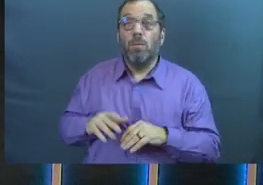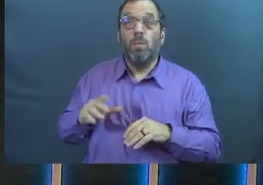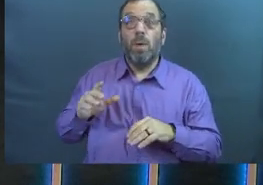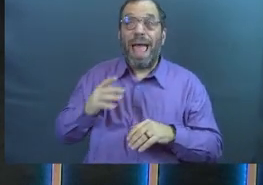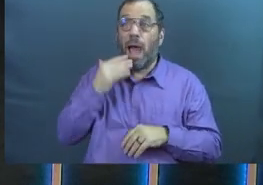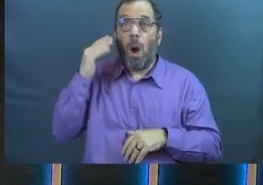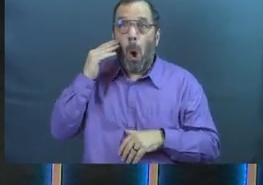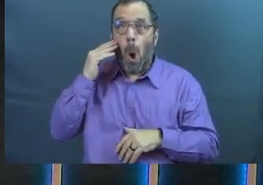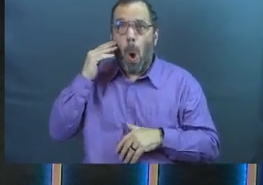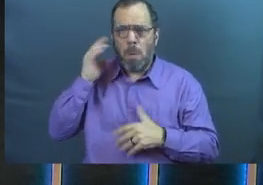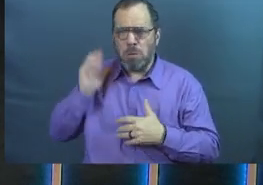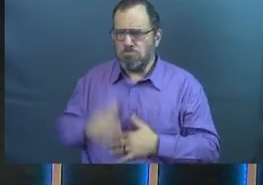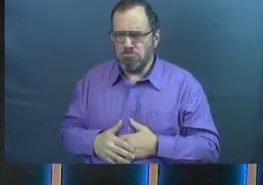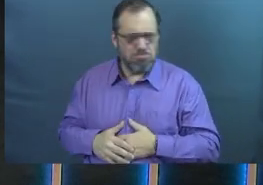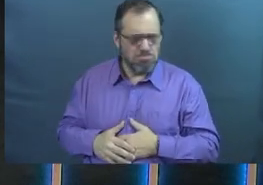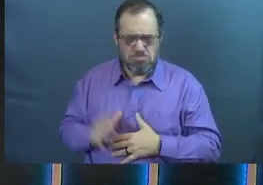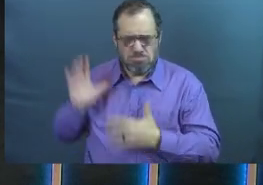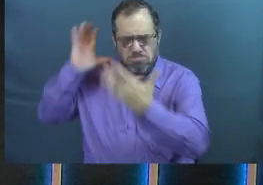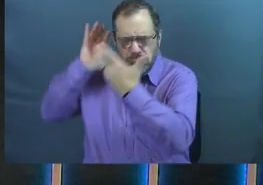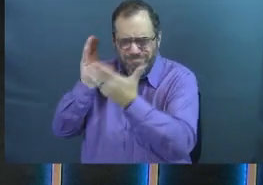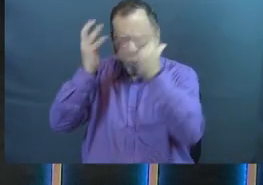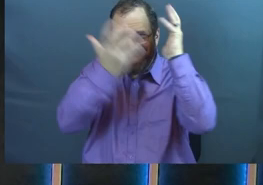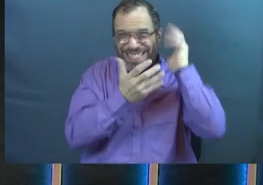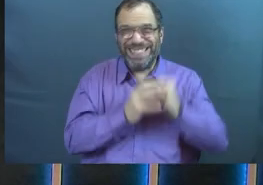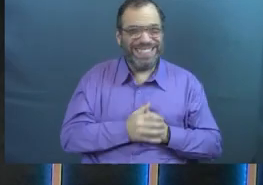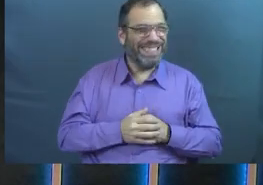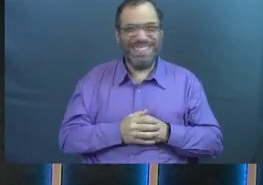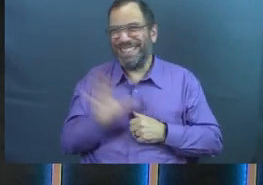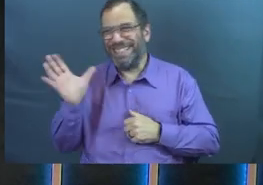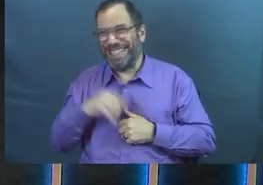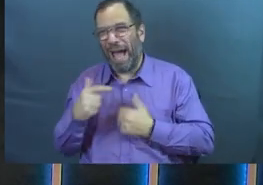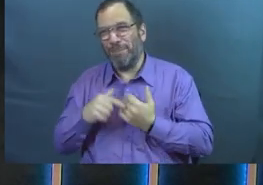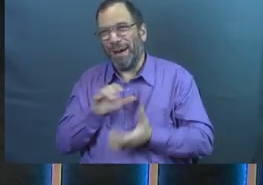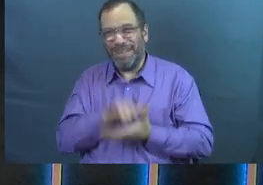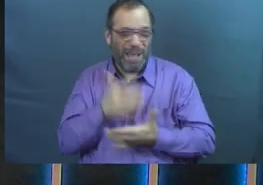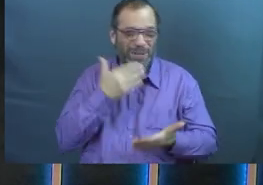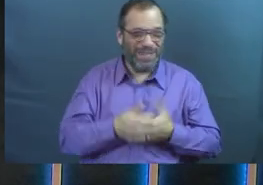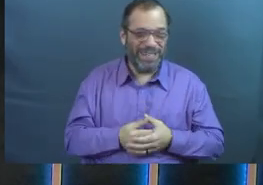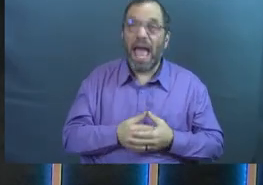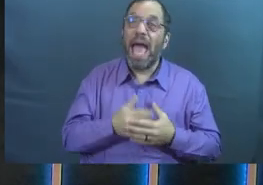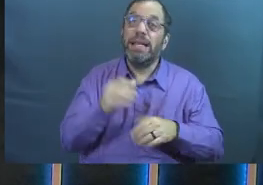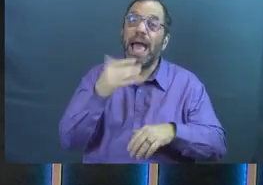speaking that truth over the room today and you folks online as well. It's important.